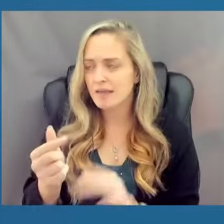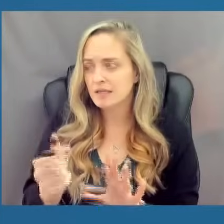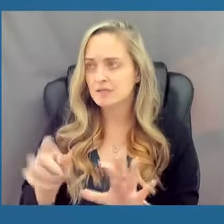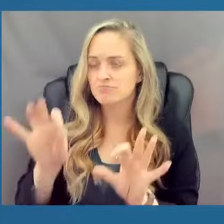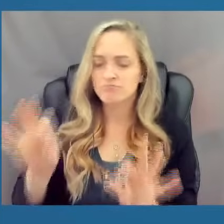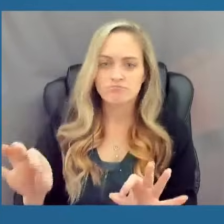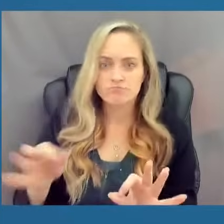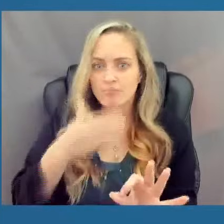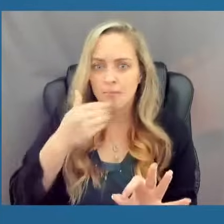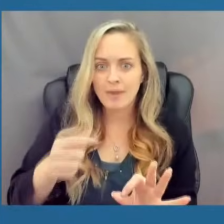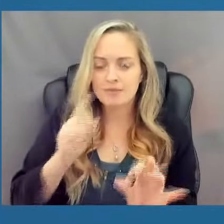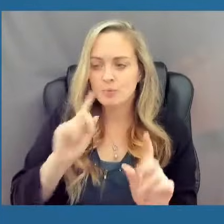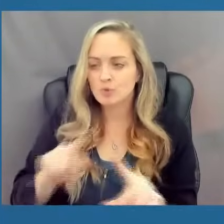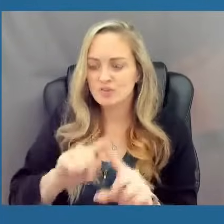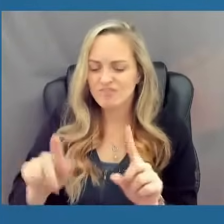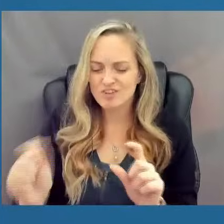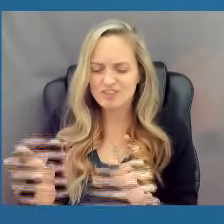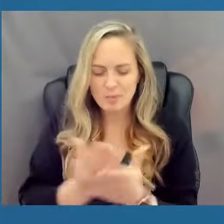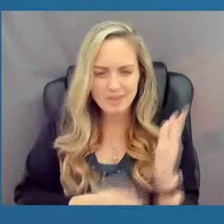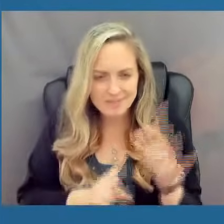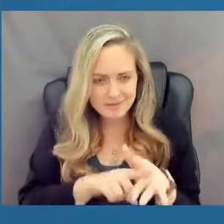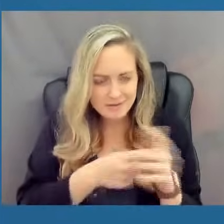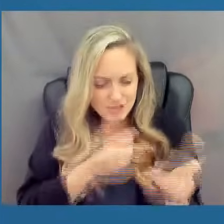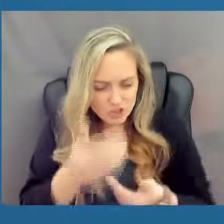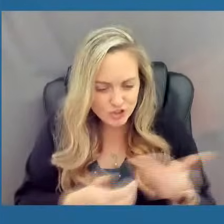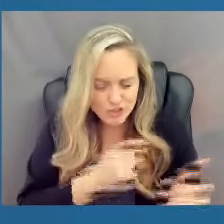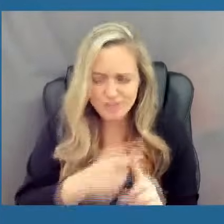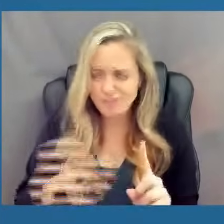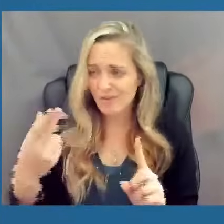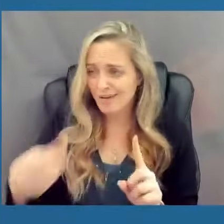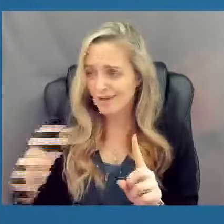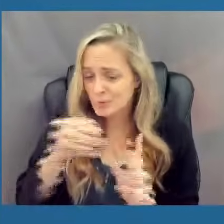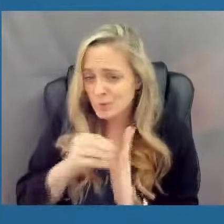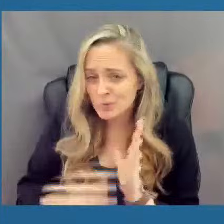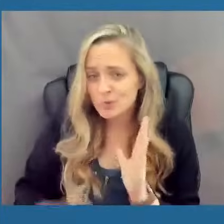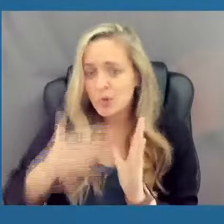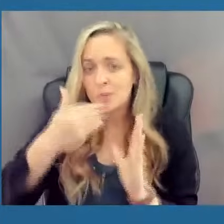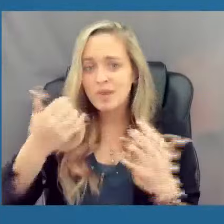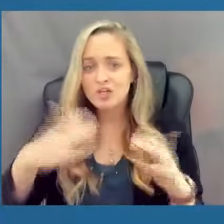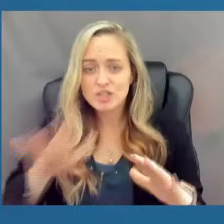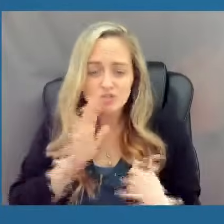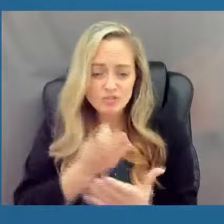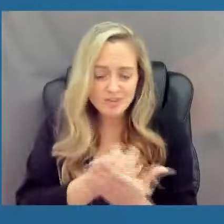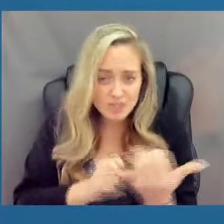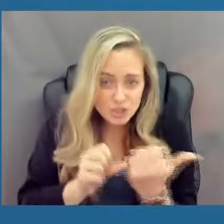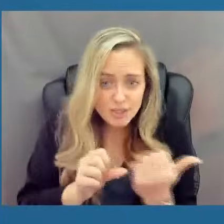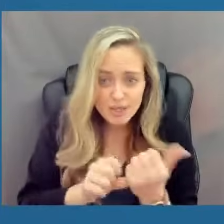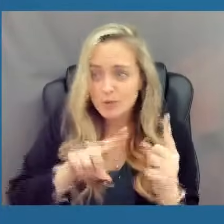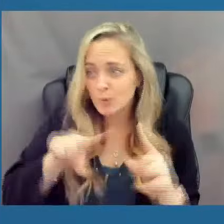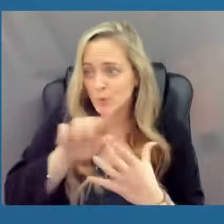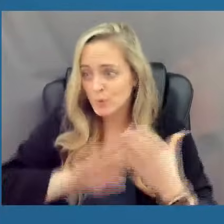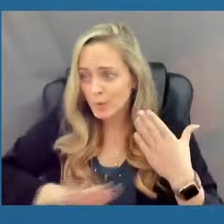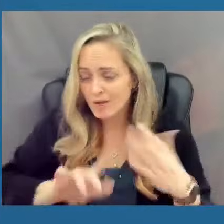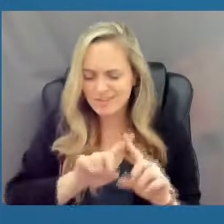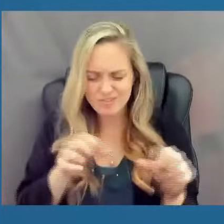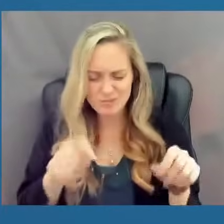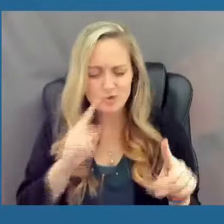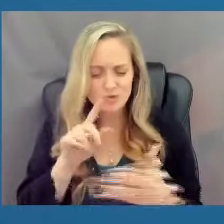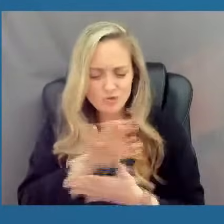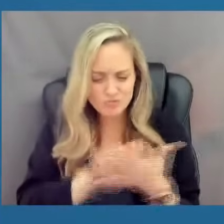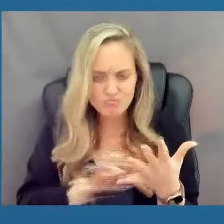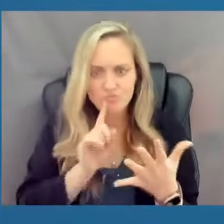these initiatives that help high school students have a better chance of getting financial aid and coming to college and opportunities for them and